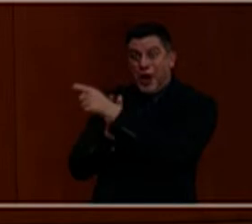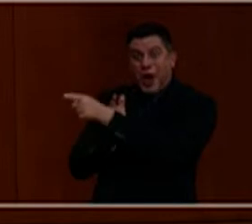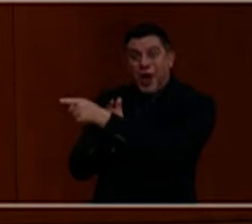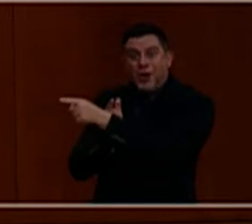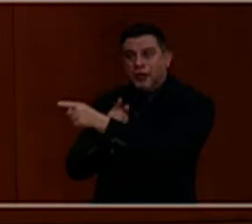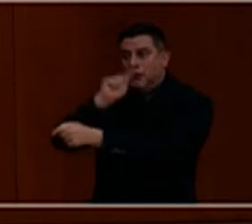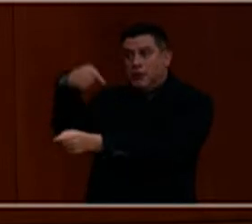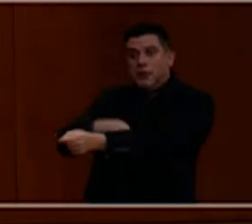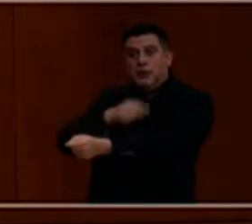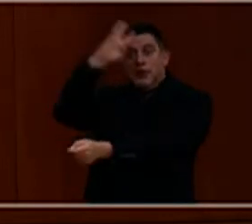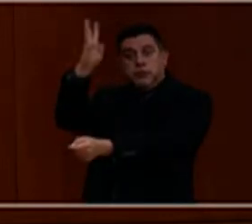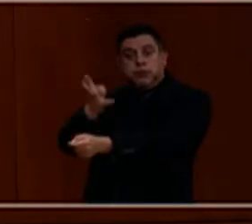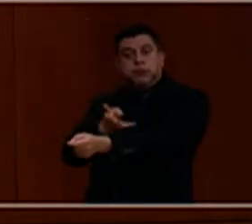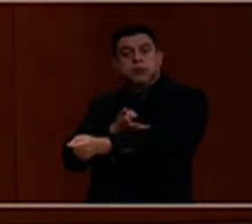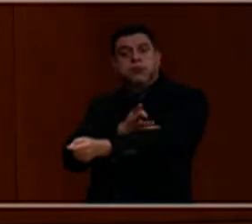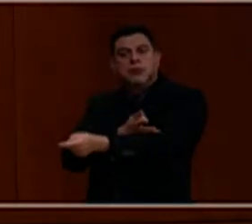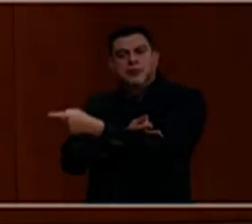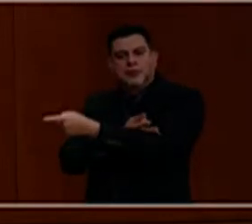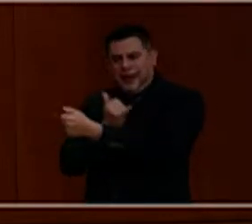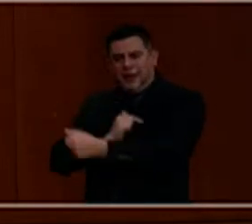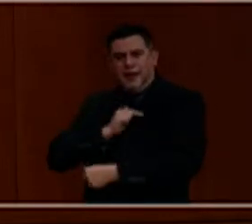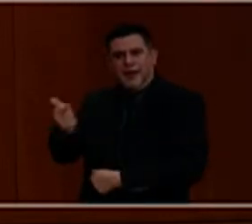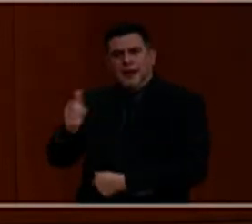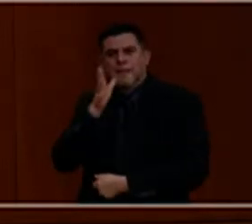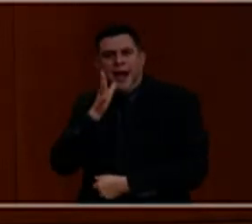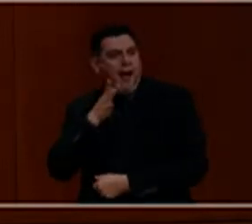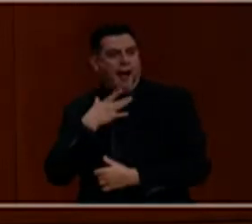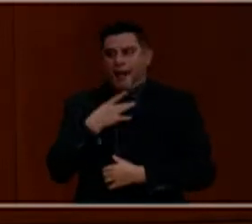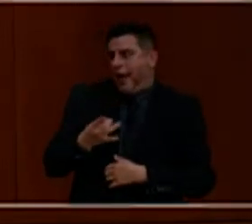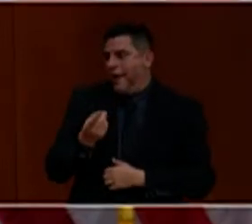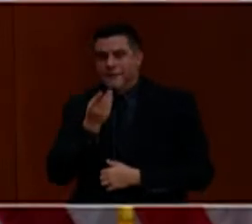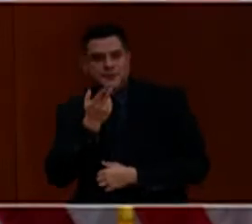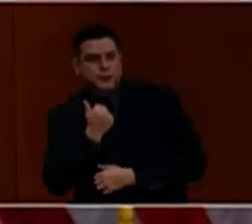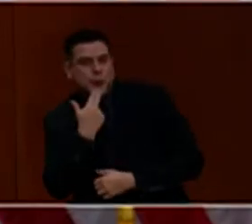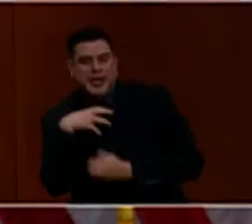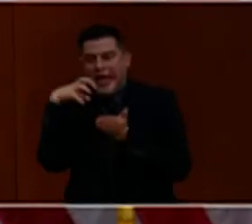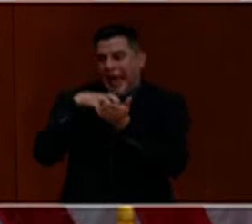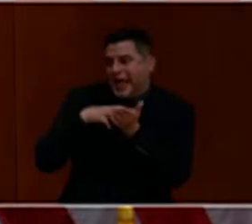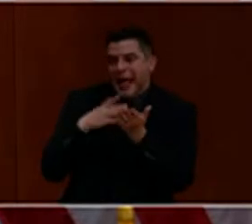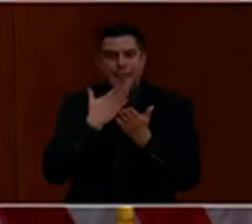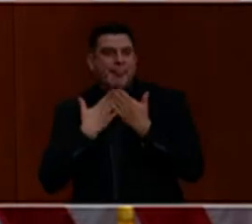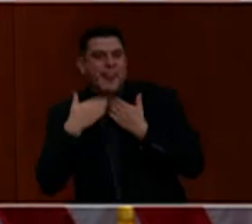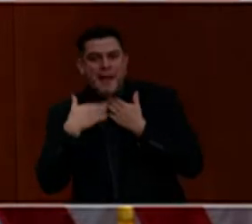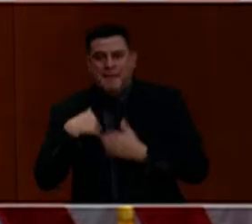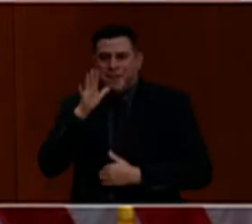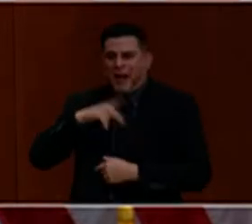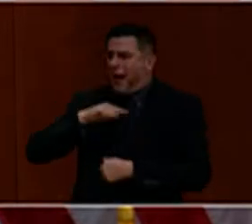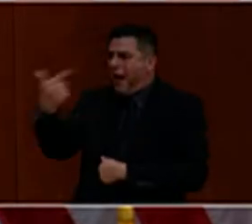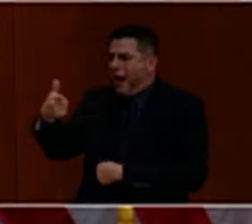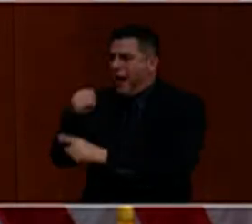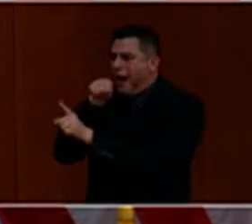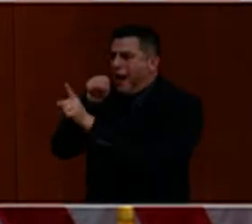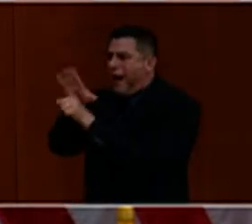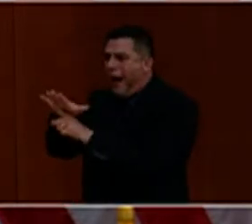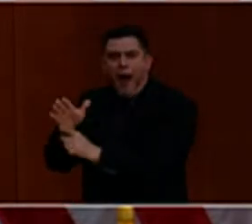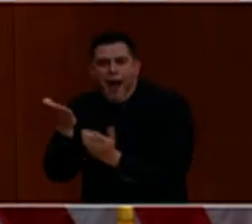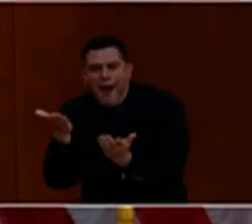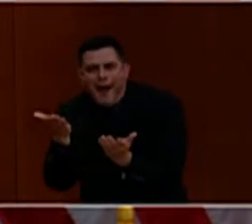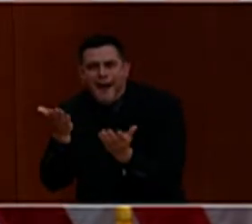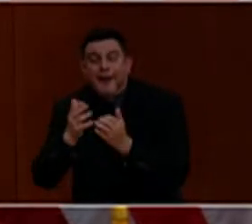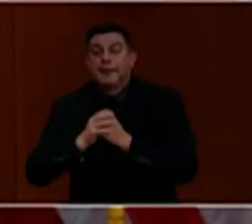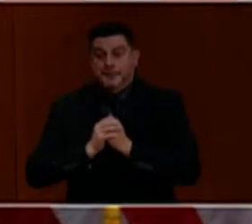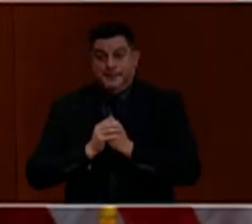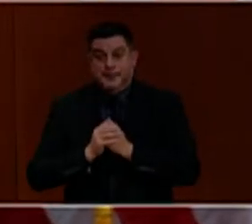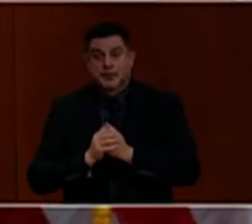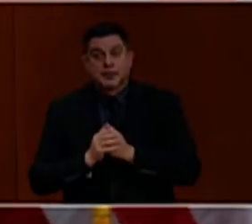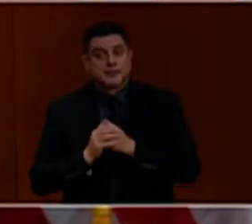it as many times as I can. So what was it like? So, you know, you donated the blood, obviously, then they